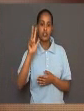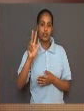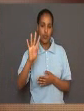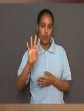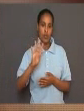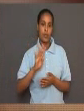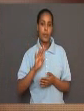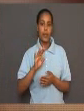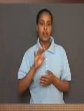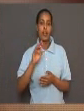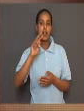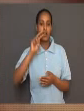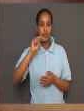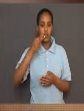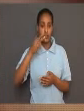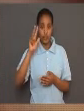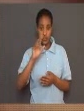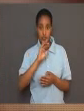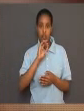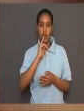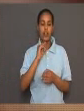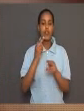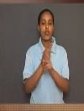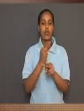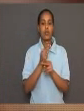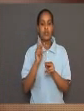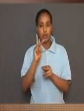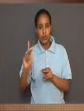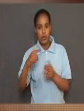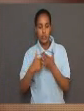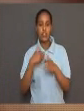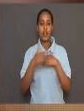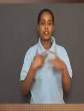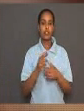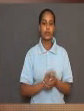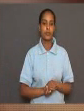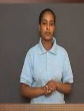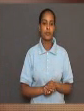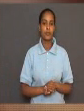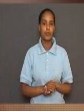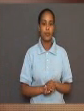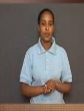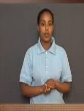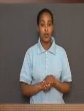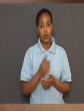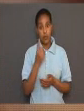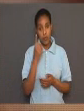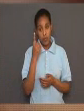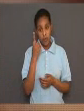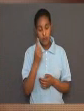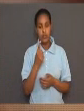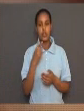Only ammonium ethanoate is formed as a product in this reaction. One of the